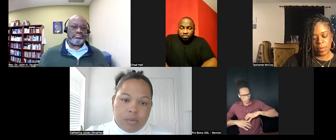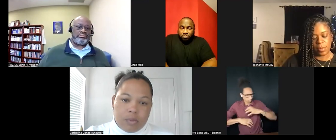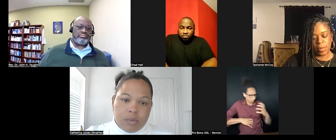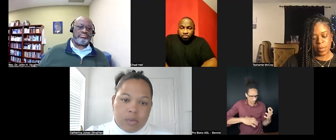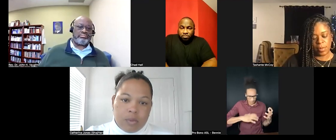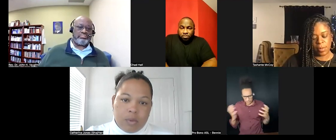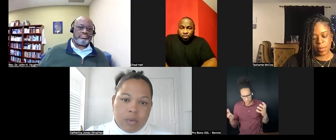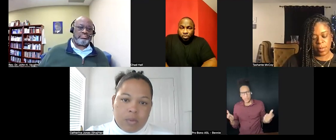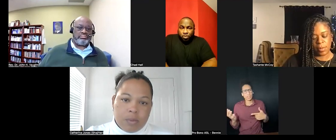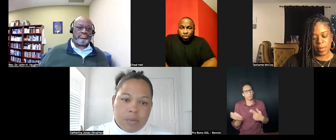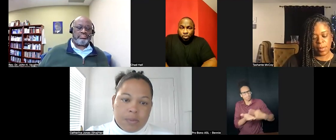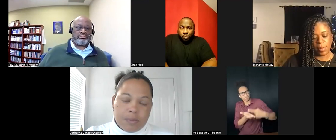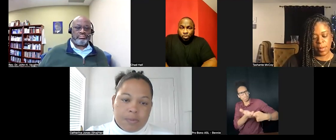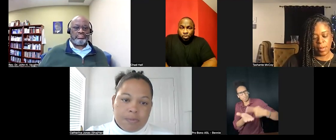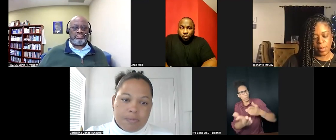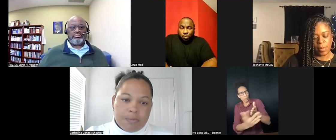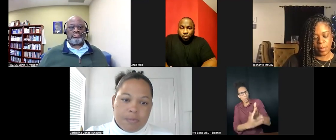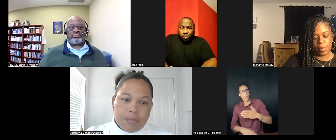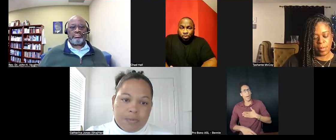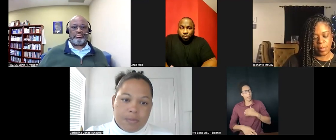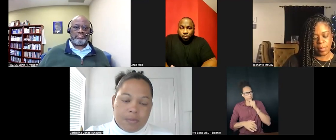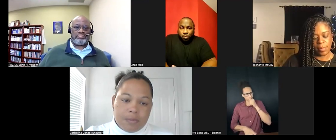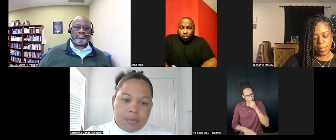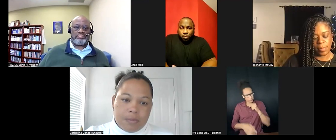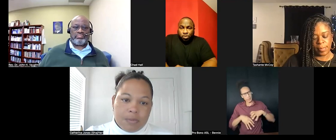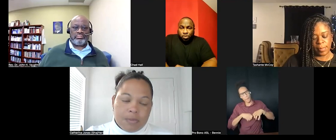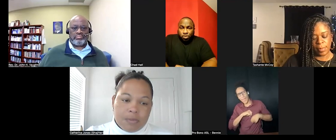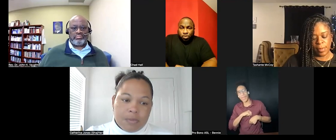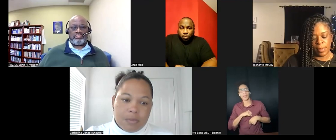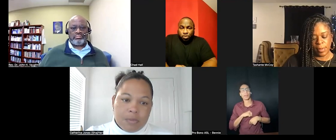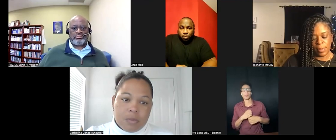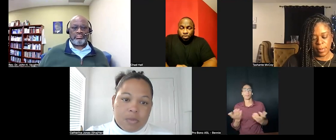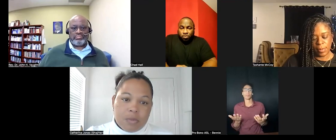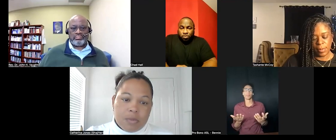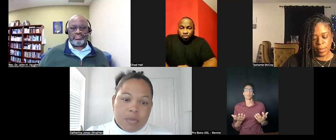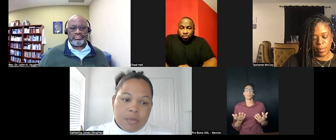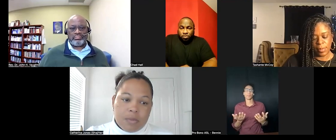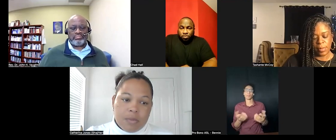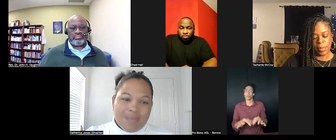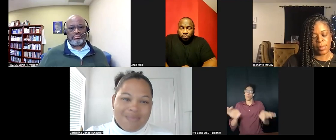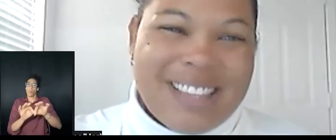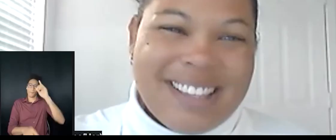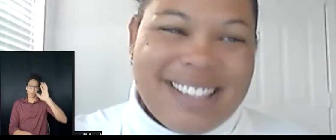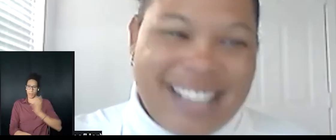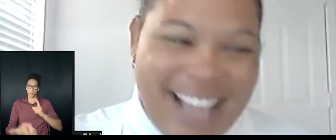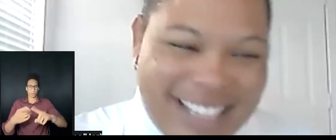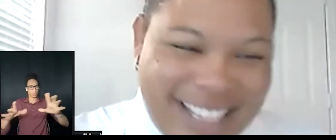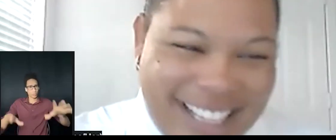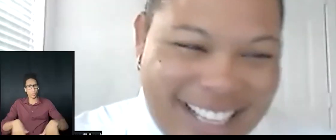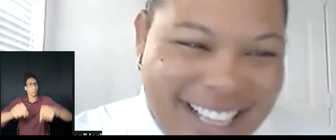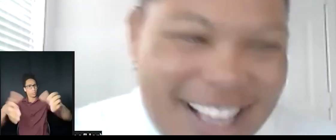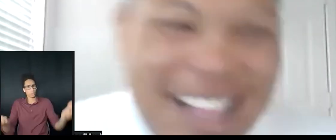will be available for people who don't have the opportunity to have this conversation. Catherine.